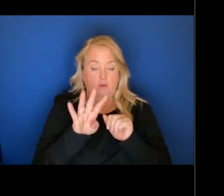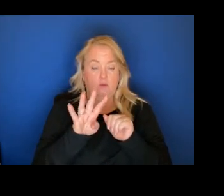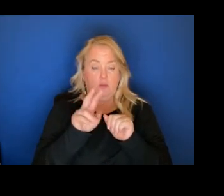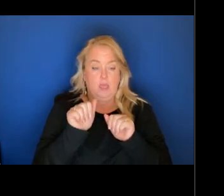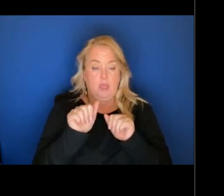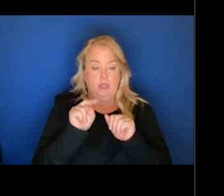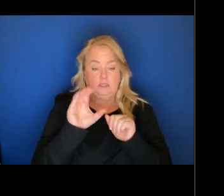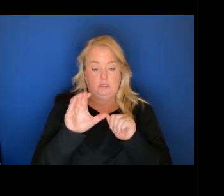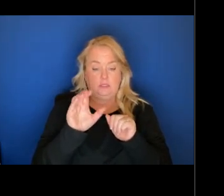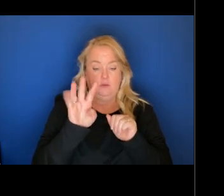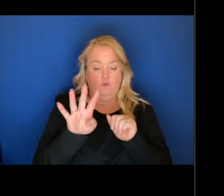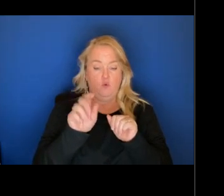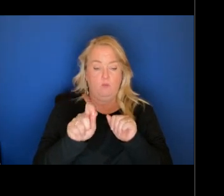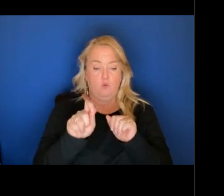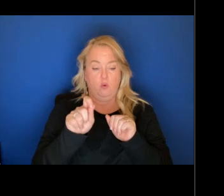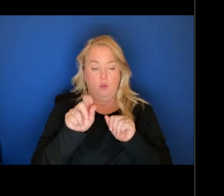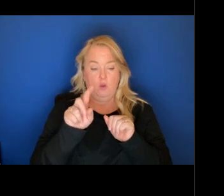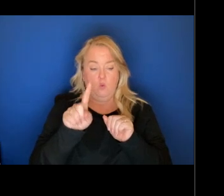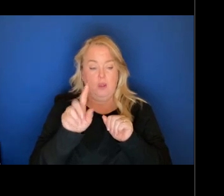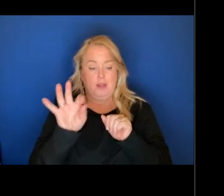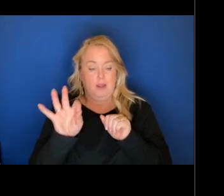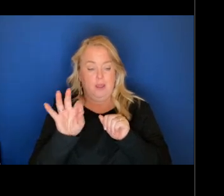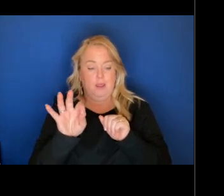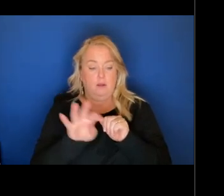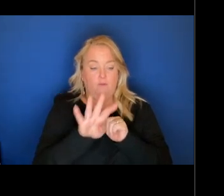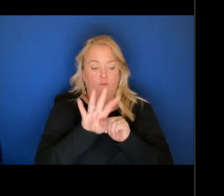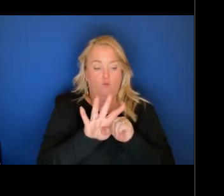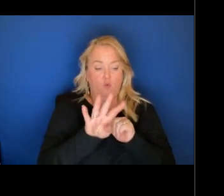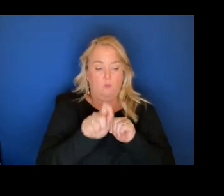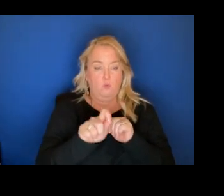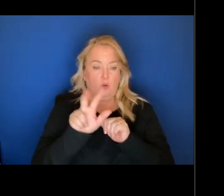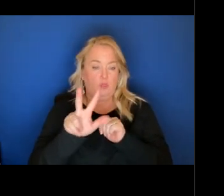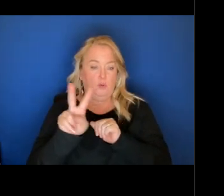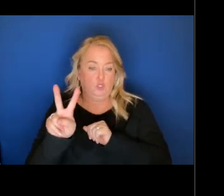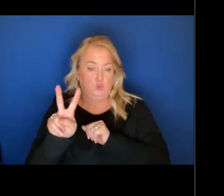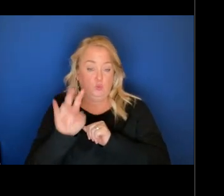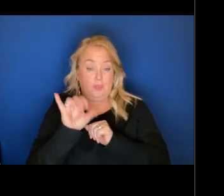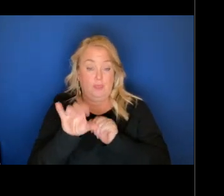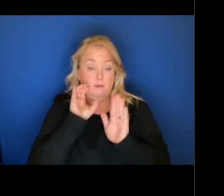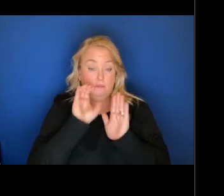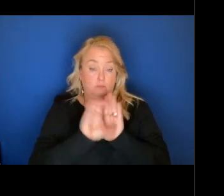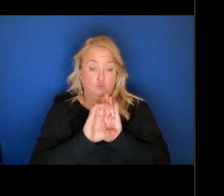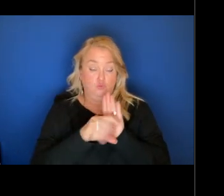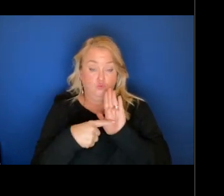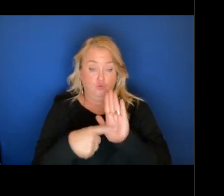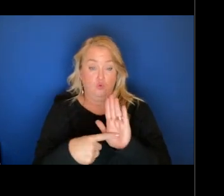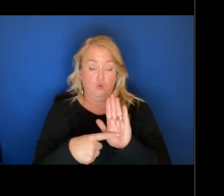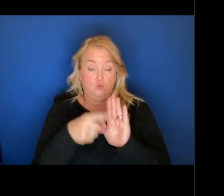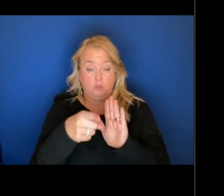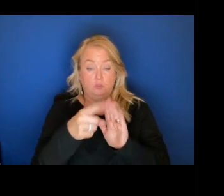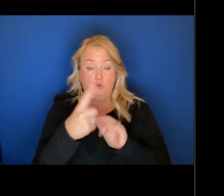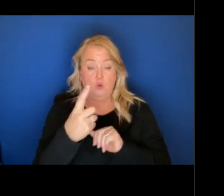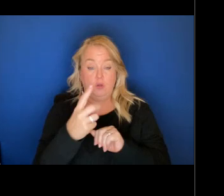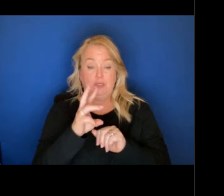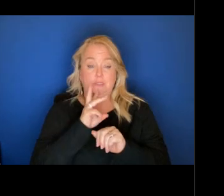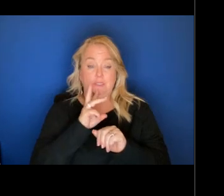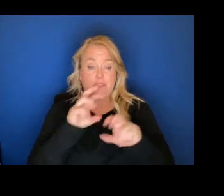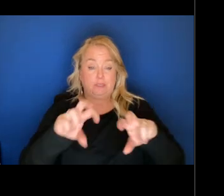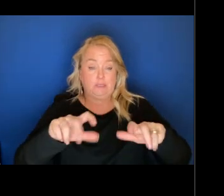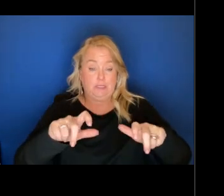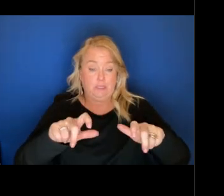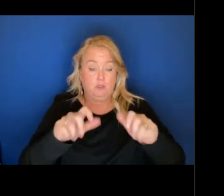4.19 and 4.32. In the diagram shown, a sink with